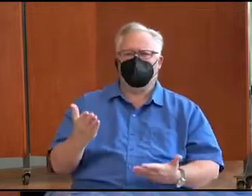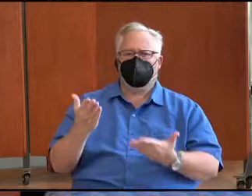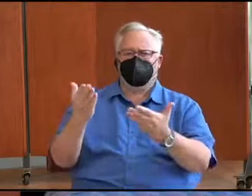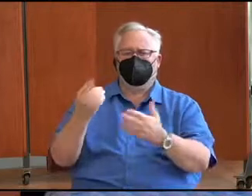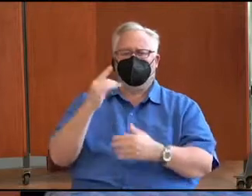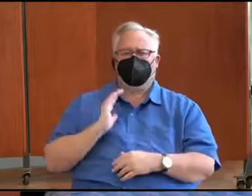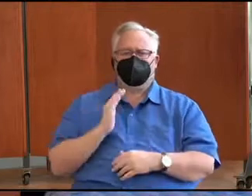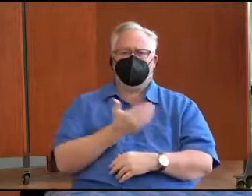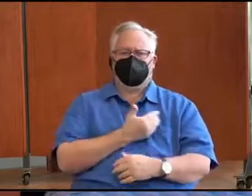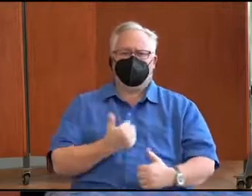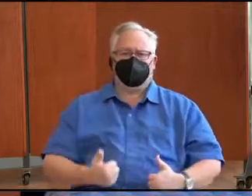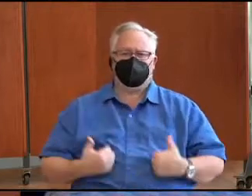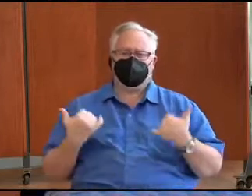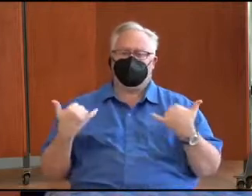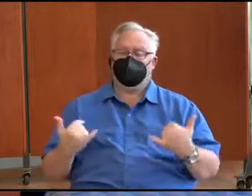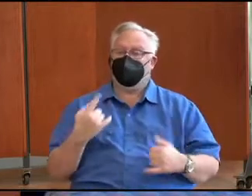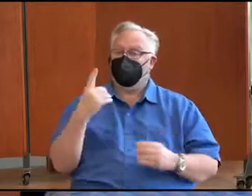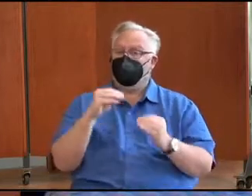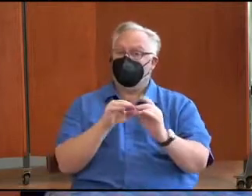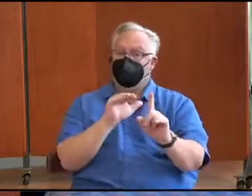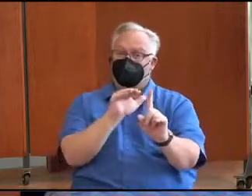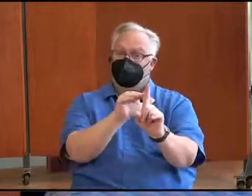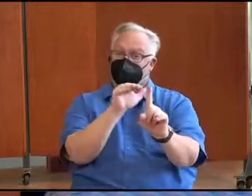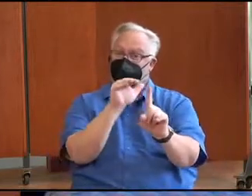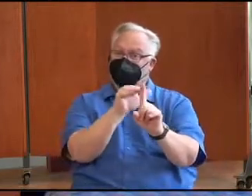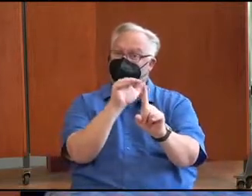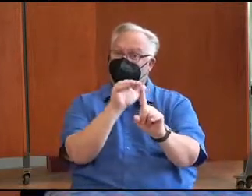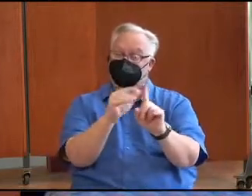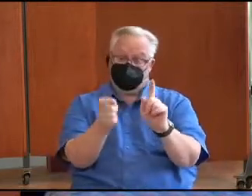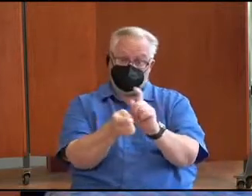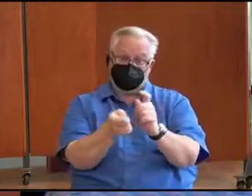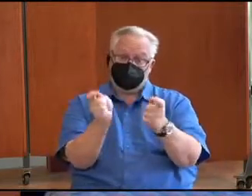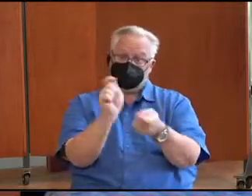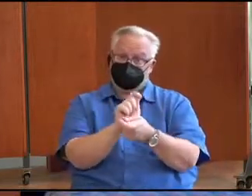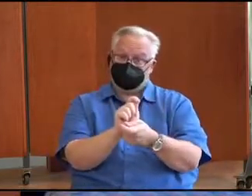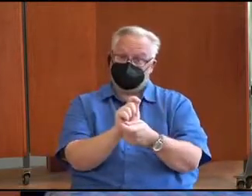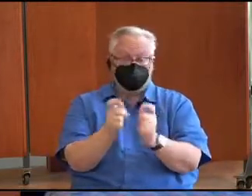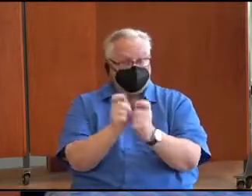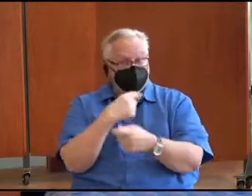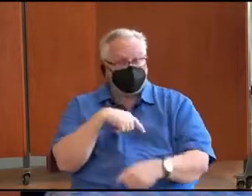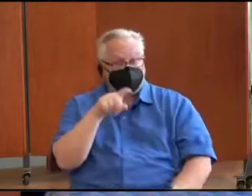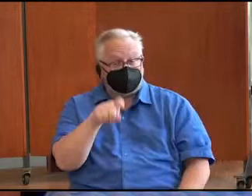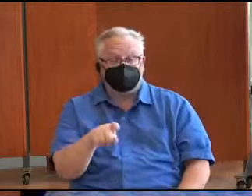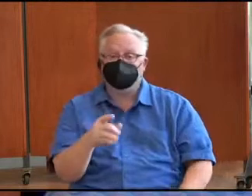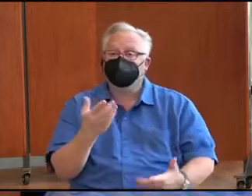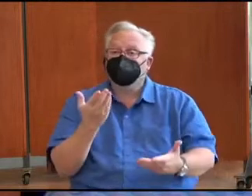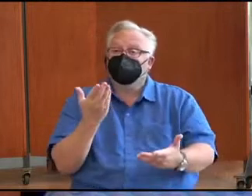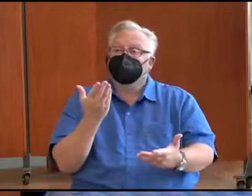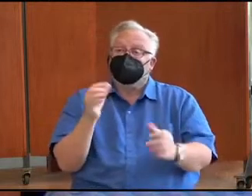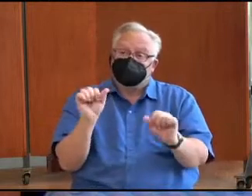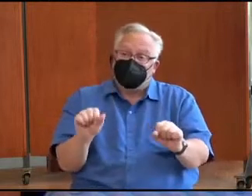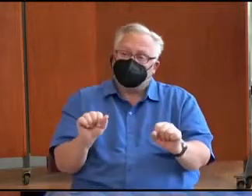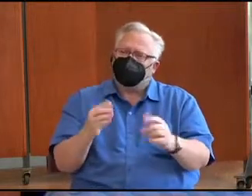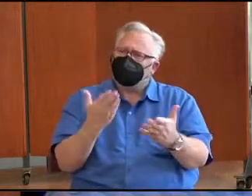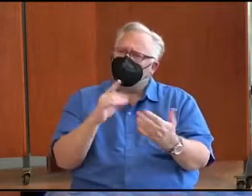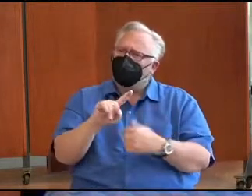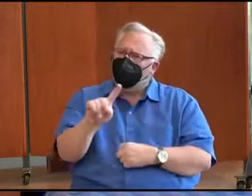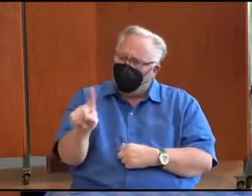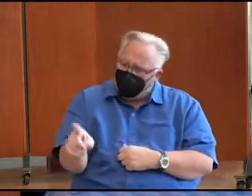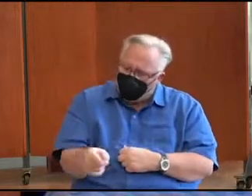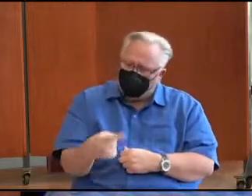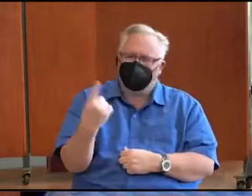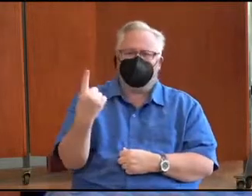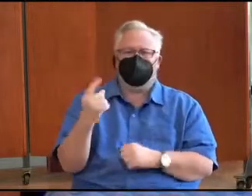And a reminder that change, needed change, is possible and maybe only possible